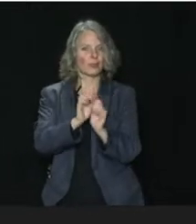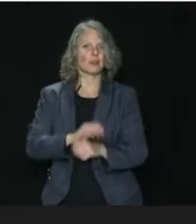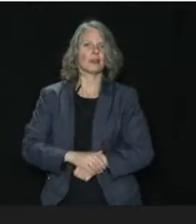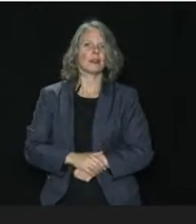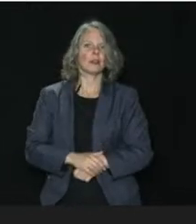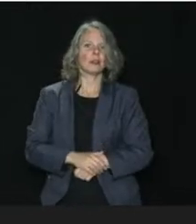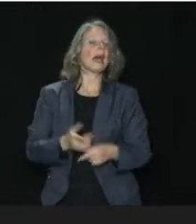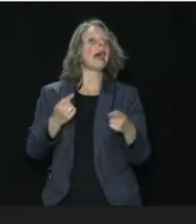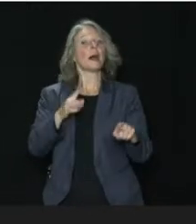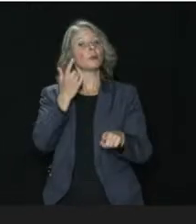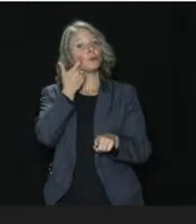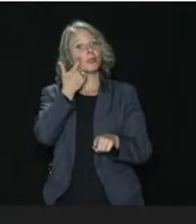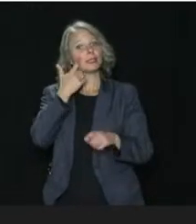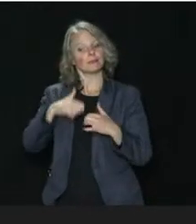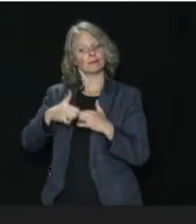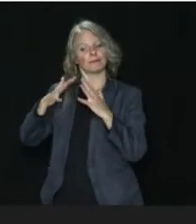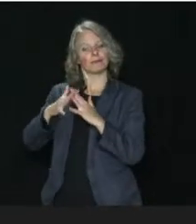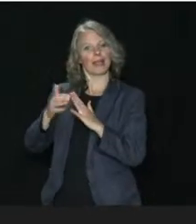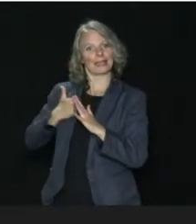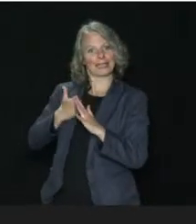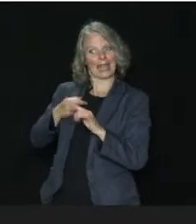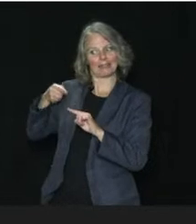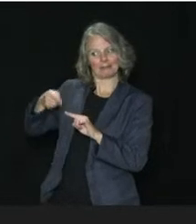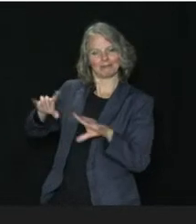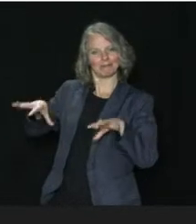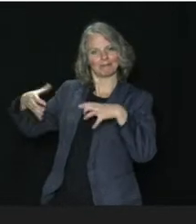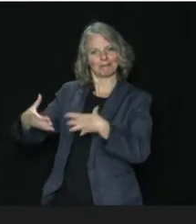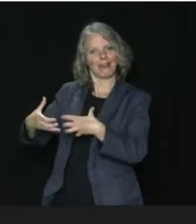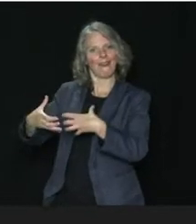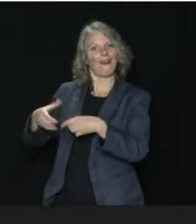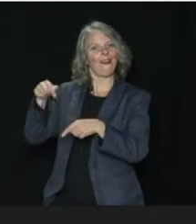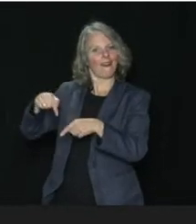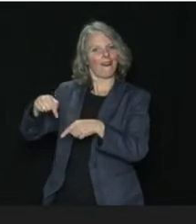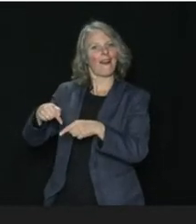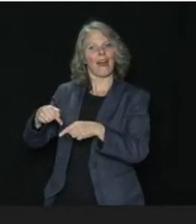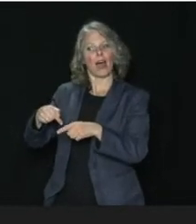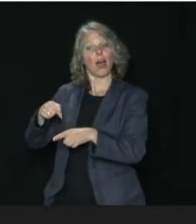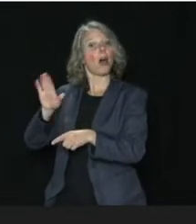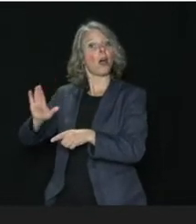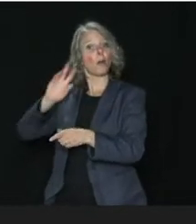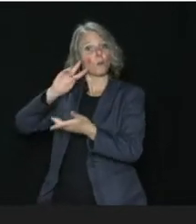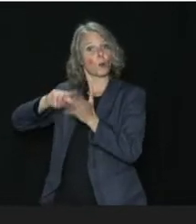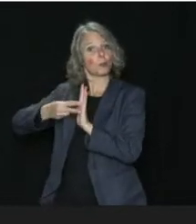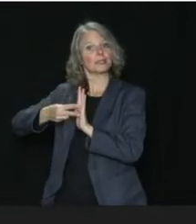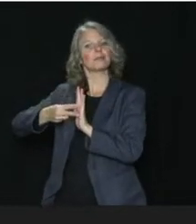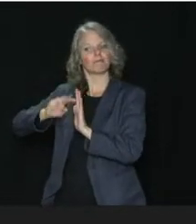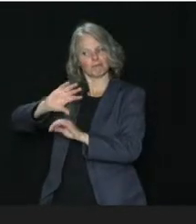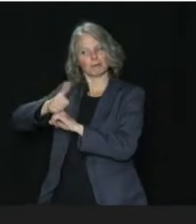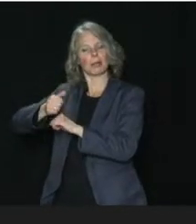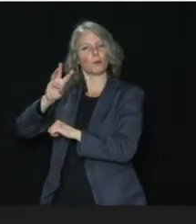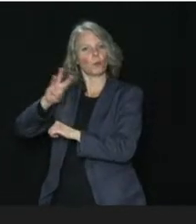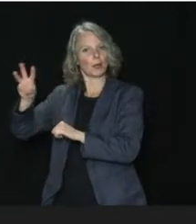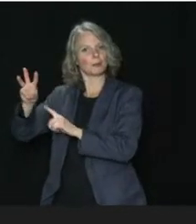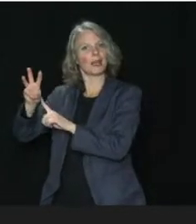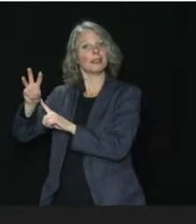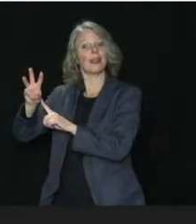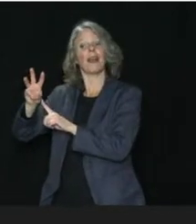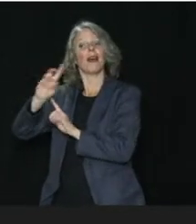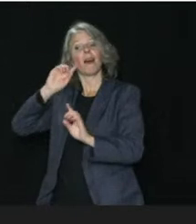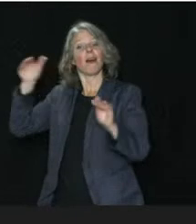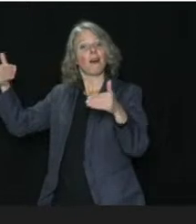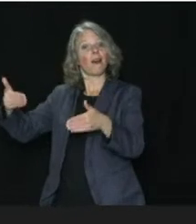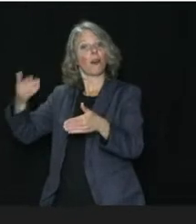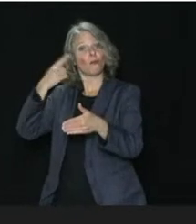Recently, a Canadian collaborative movement has popped up with a dedicated website and hashtag aimed at getting